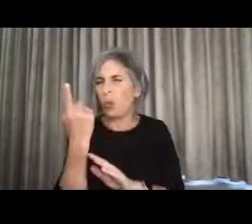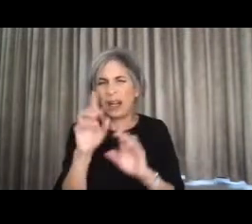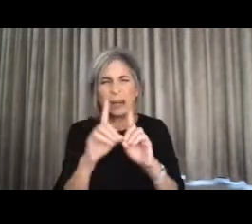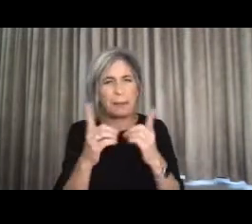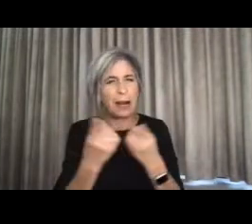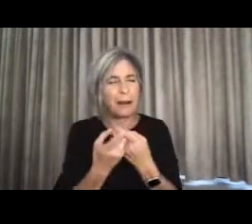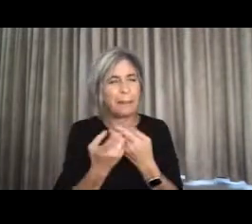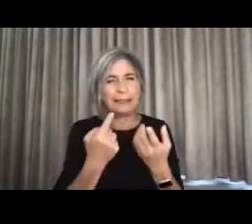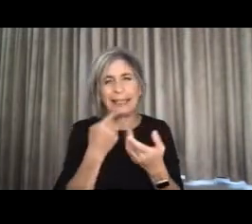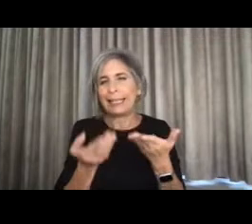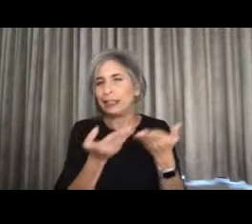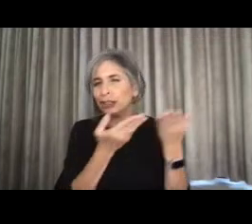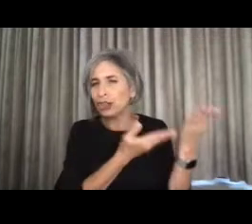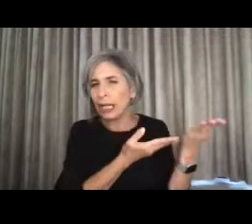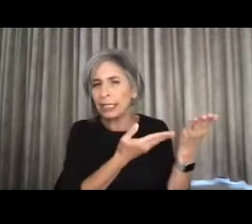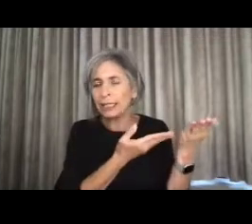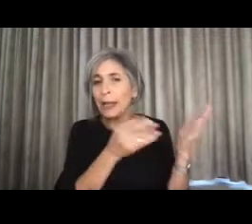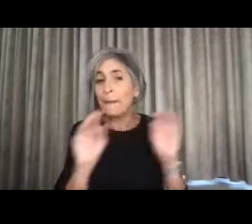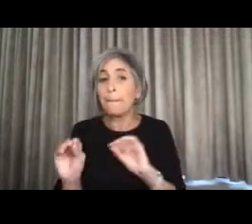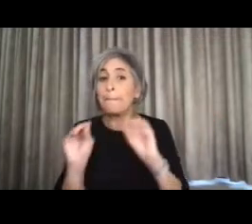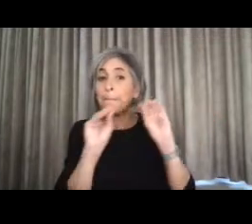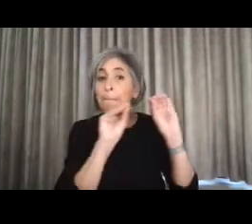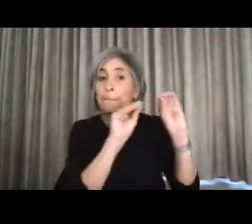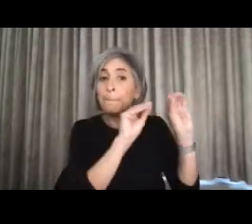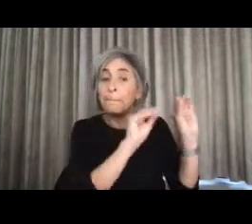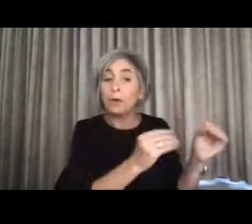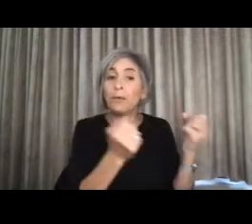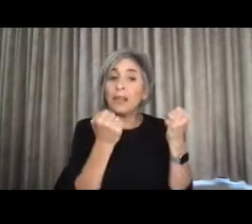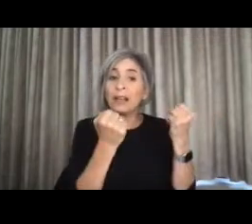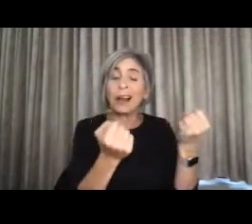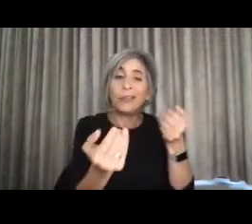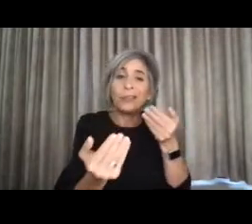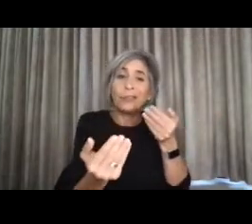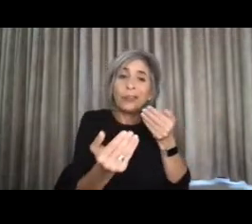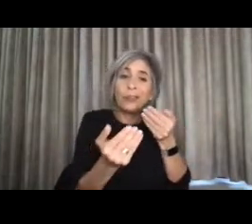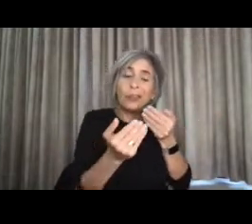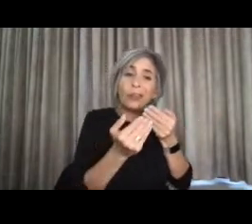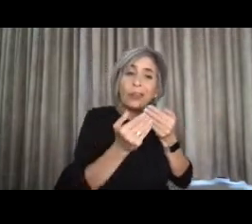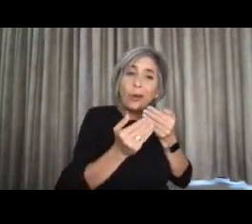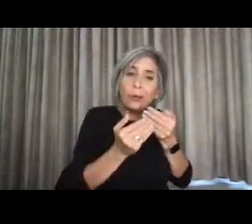just a suggestion that moving the car as close to a